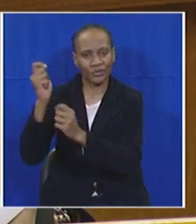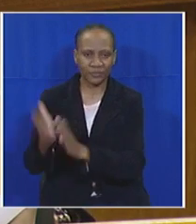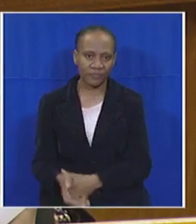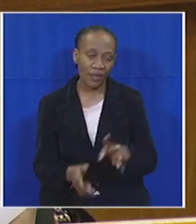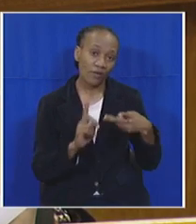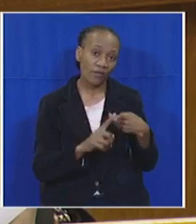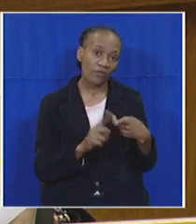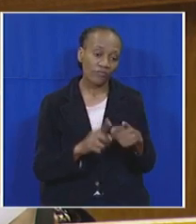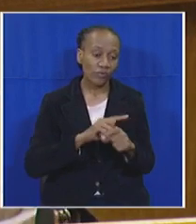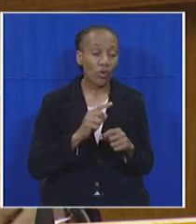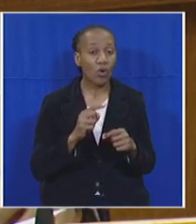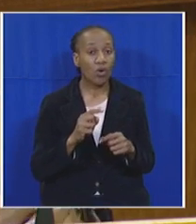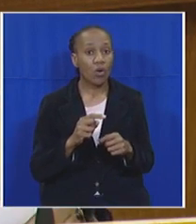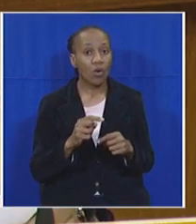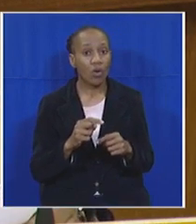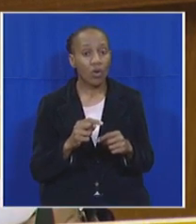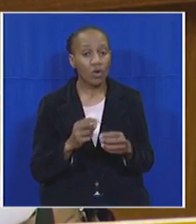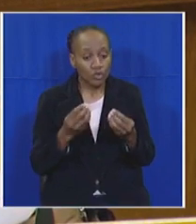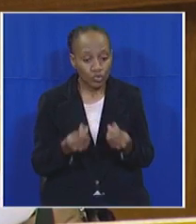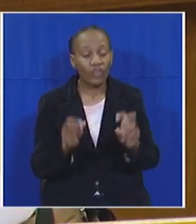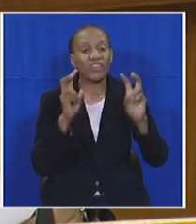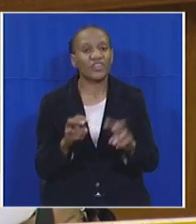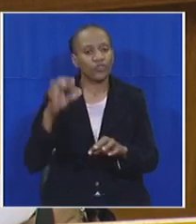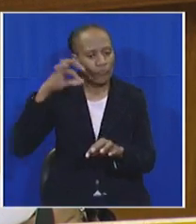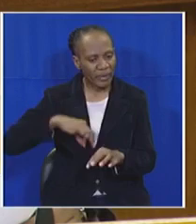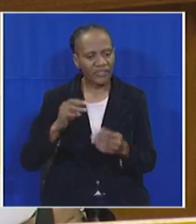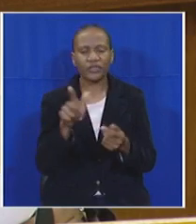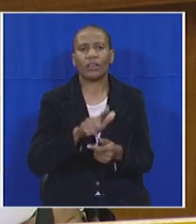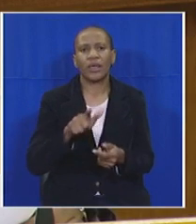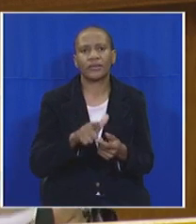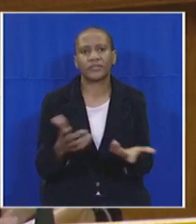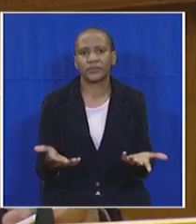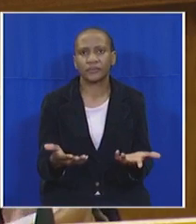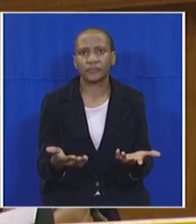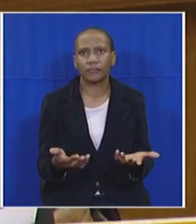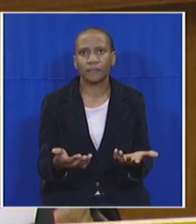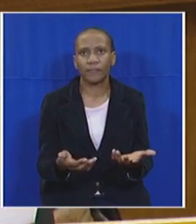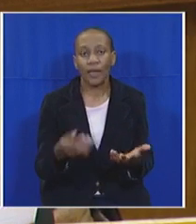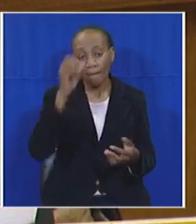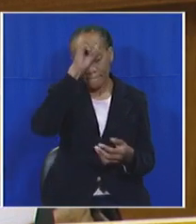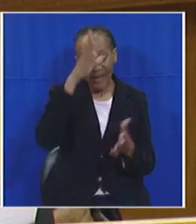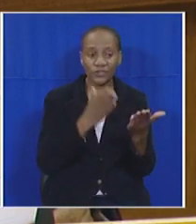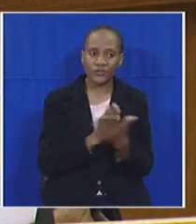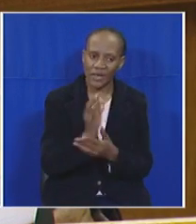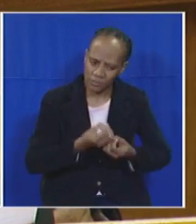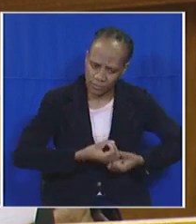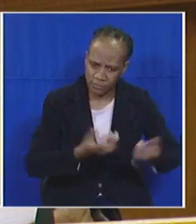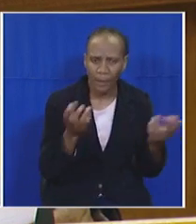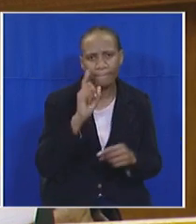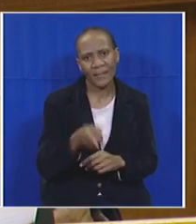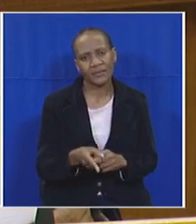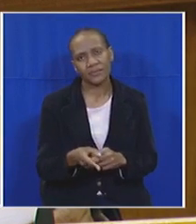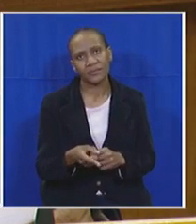lack of beneficiation and failure to implement the social labor plans and the granting of mining rights, which is not